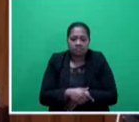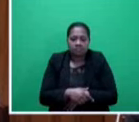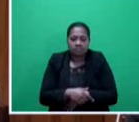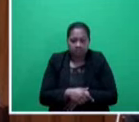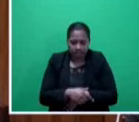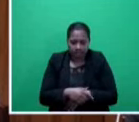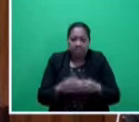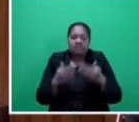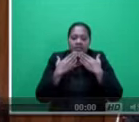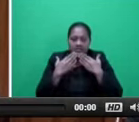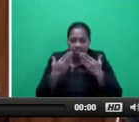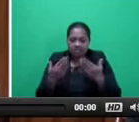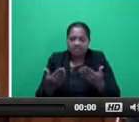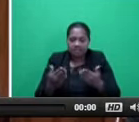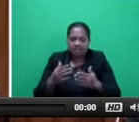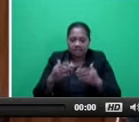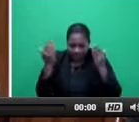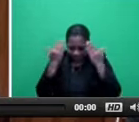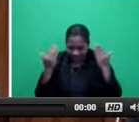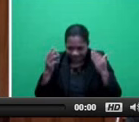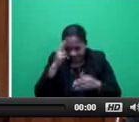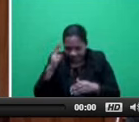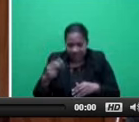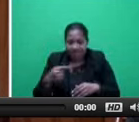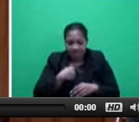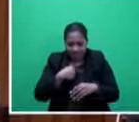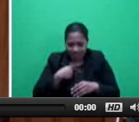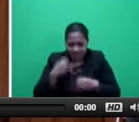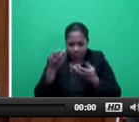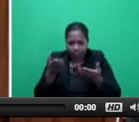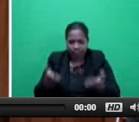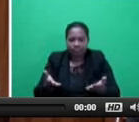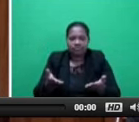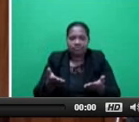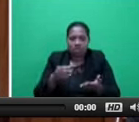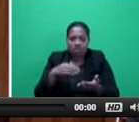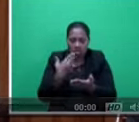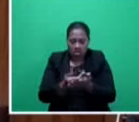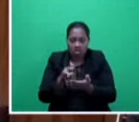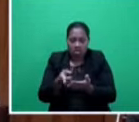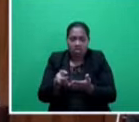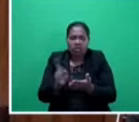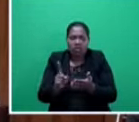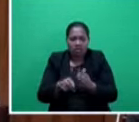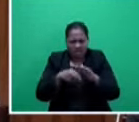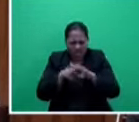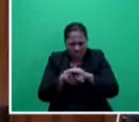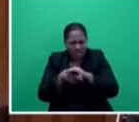Thank you, Mr. Speaker, sir. Mr. Speaker, sir, I am pleased to present the Treaty on the Prohibition of Nuclear Weapons.